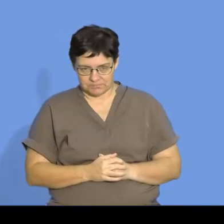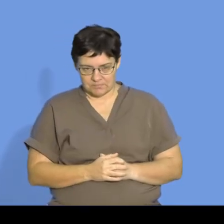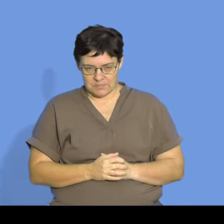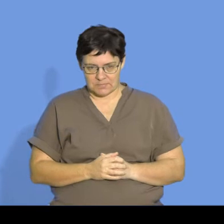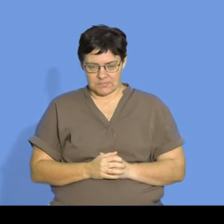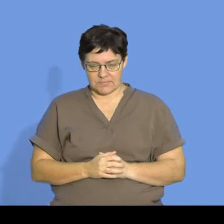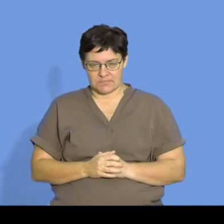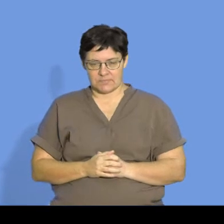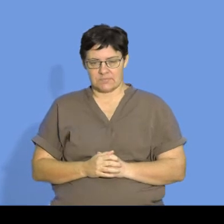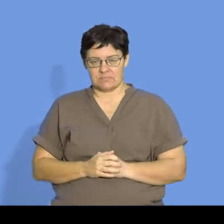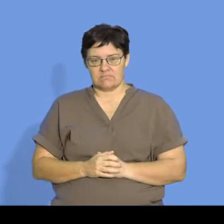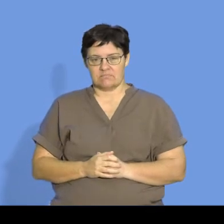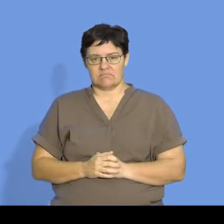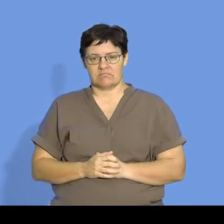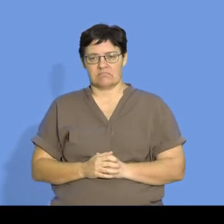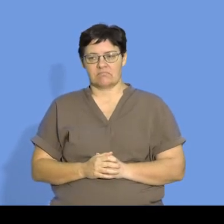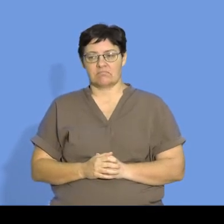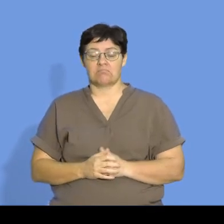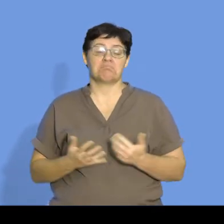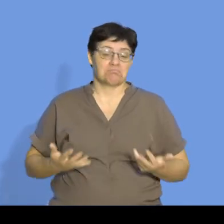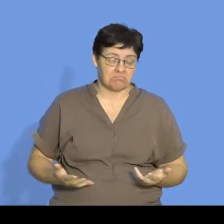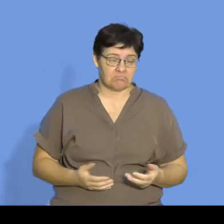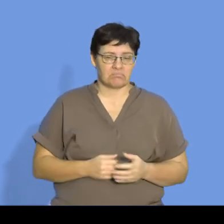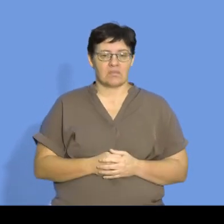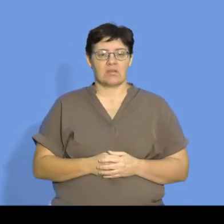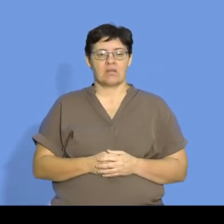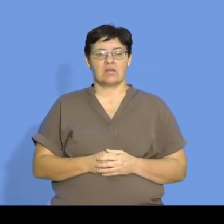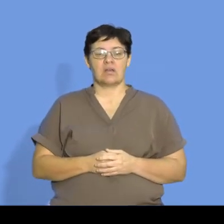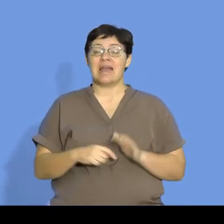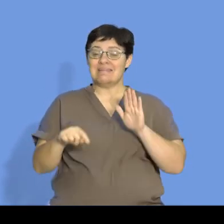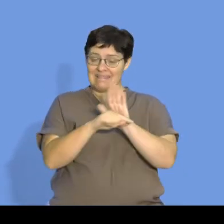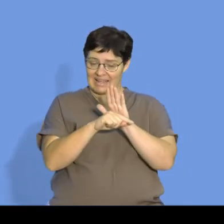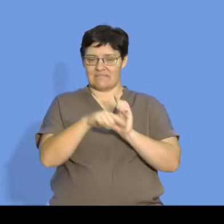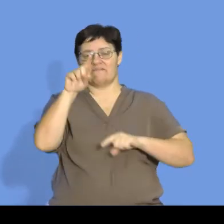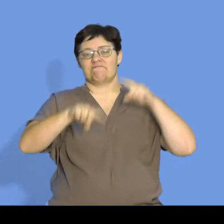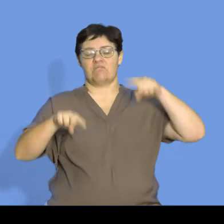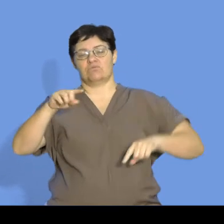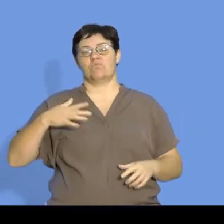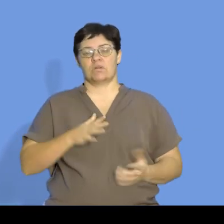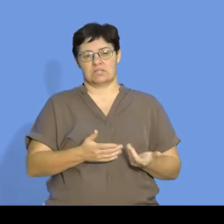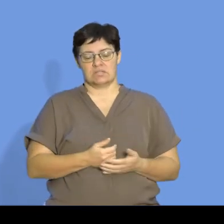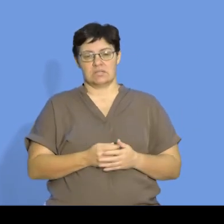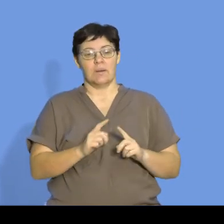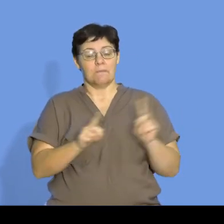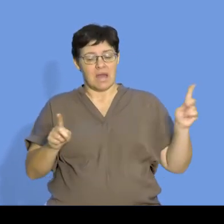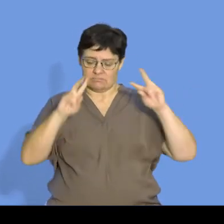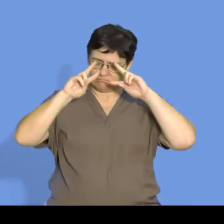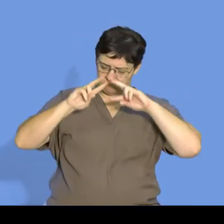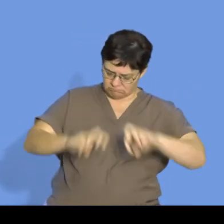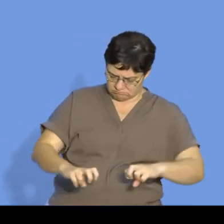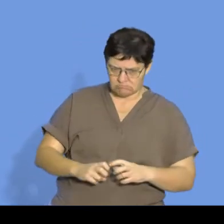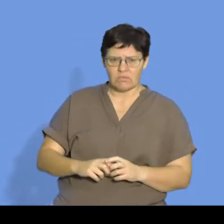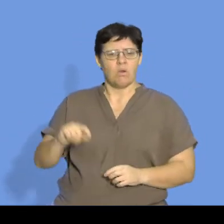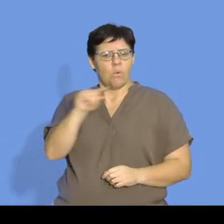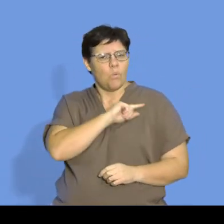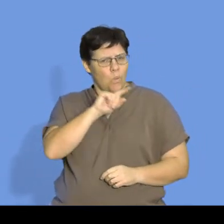And then one is to have a negative variance, but investigate